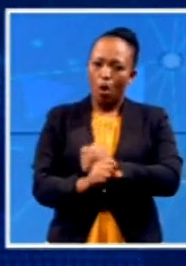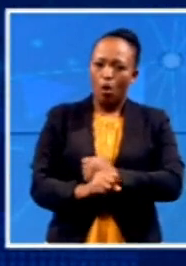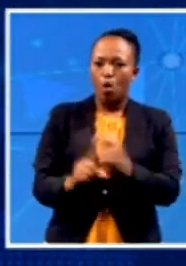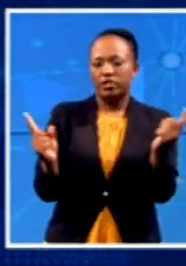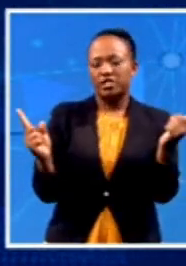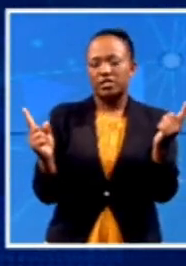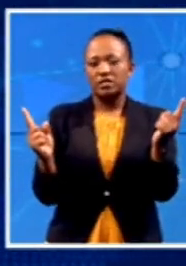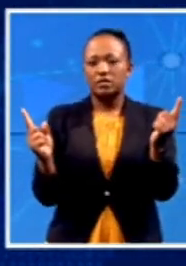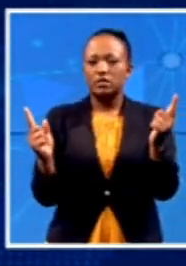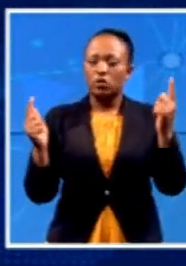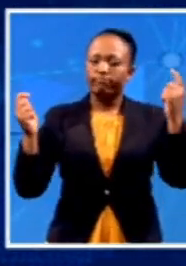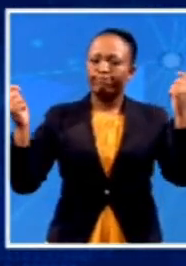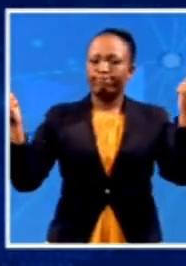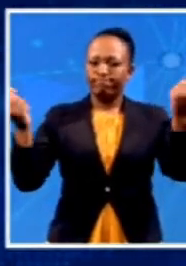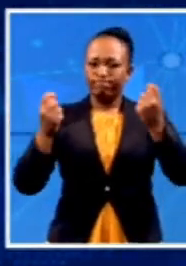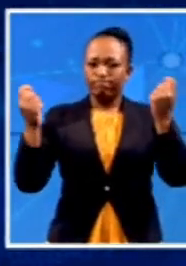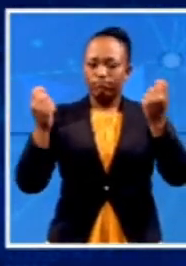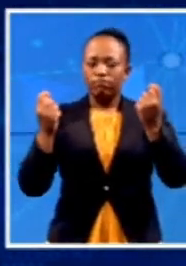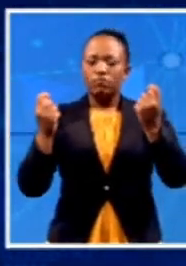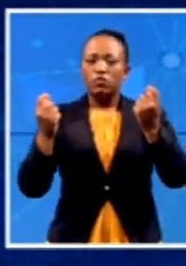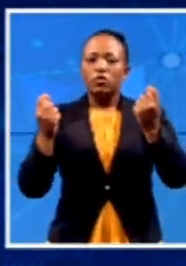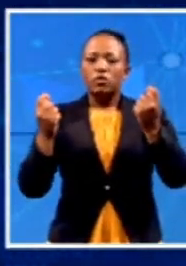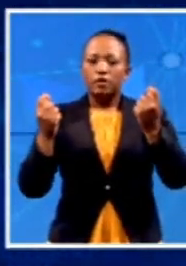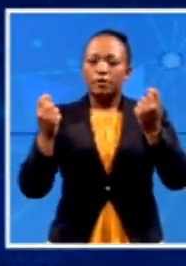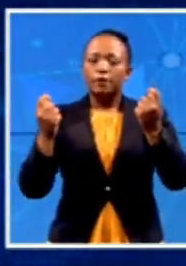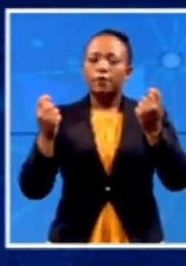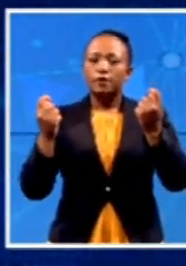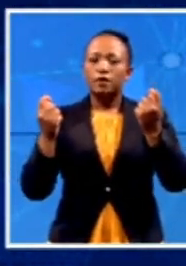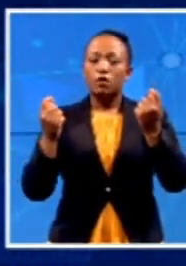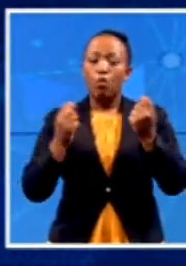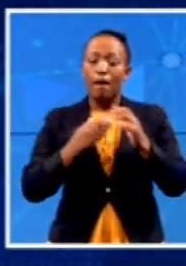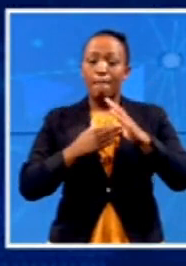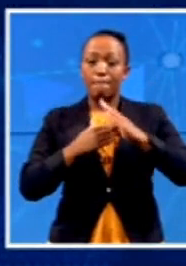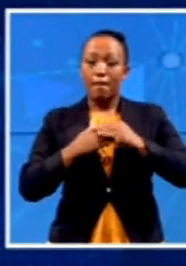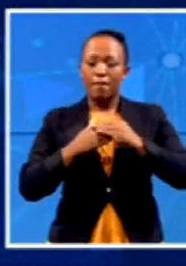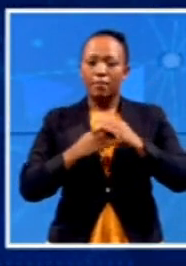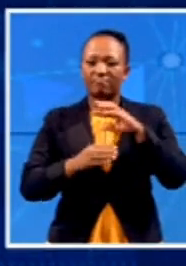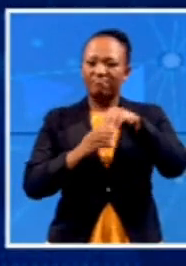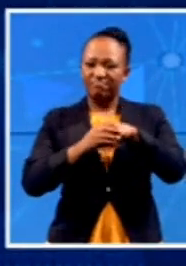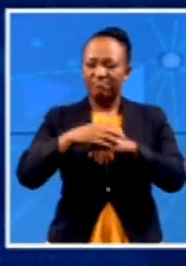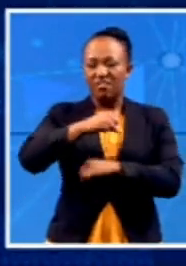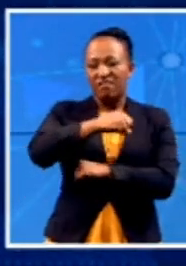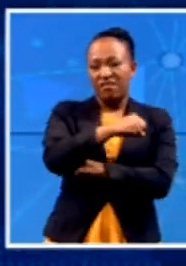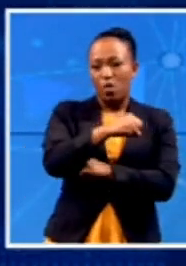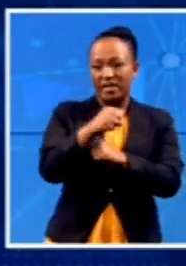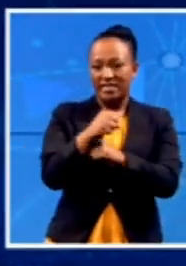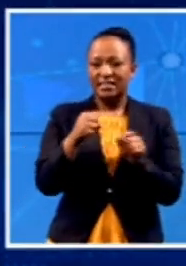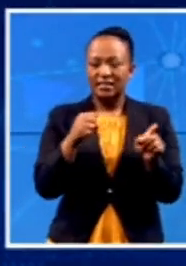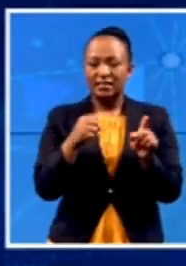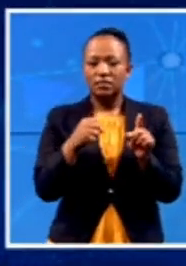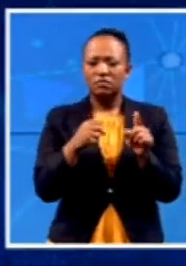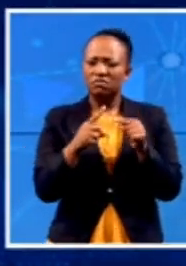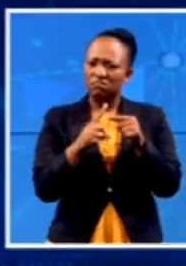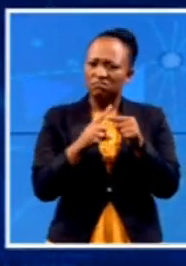members of this foundation was involved in that treason trial.